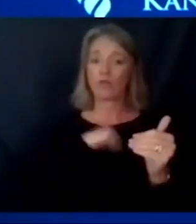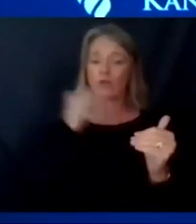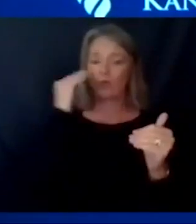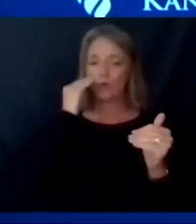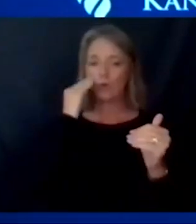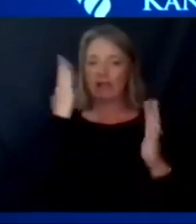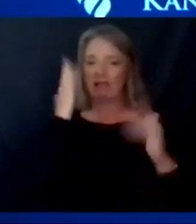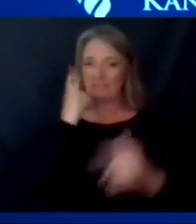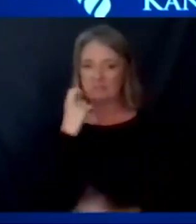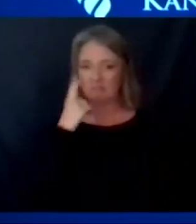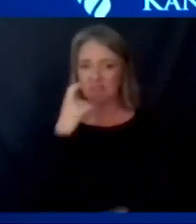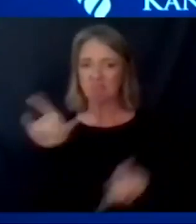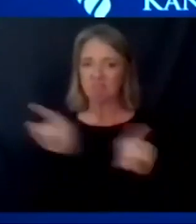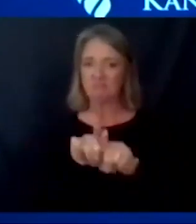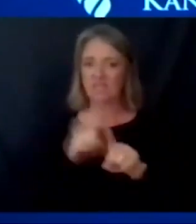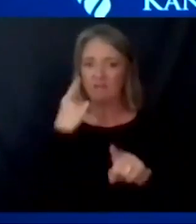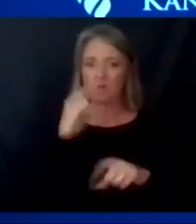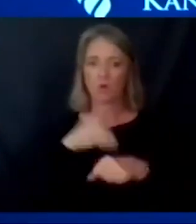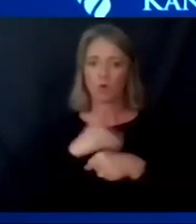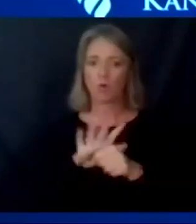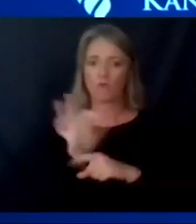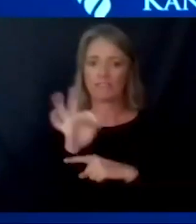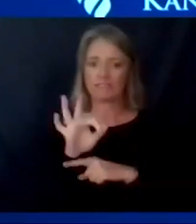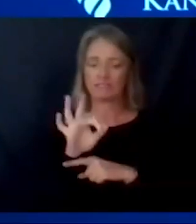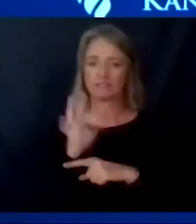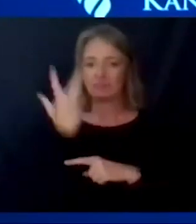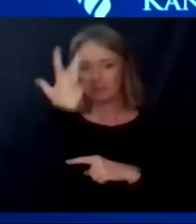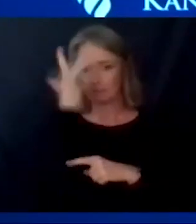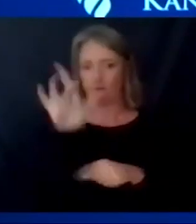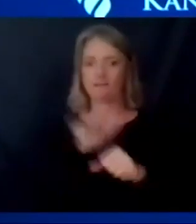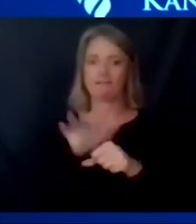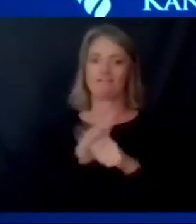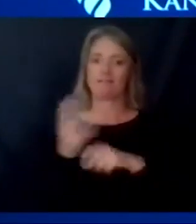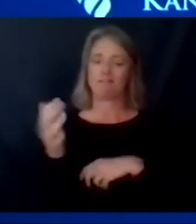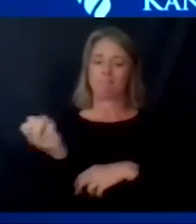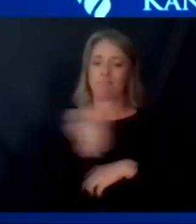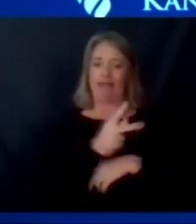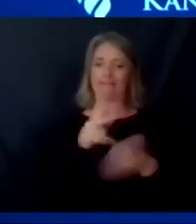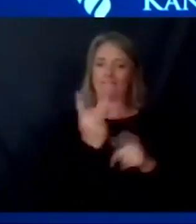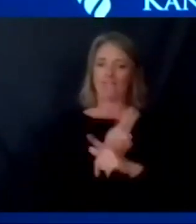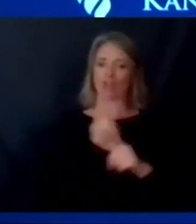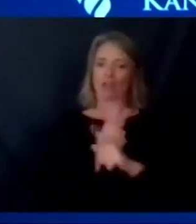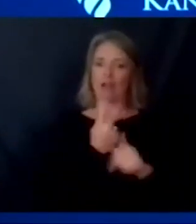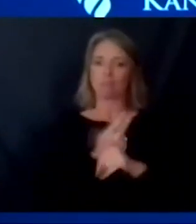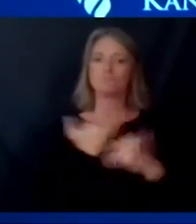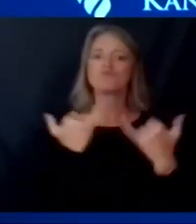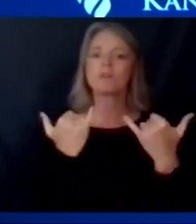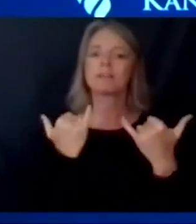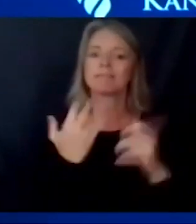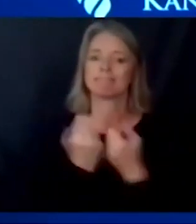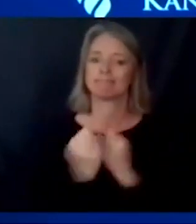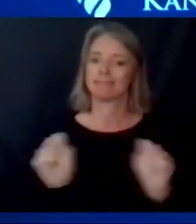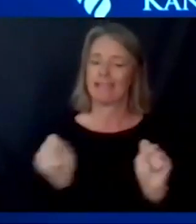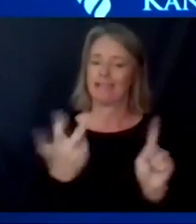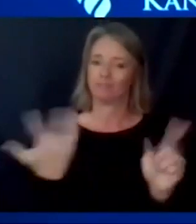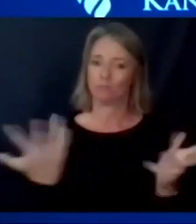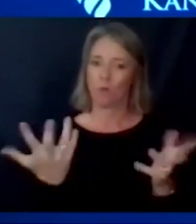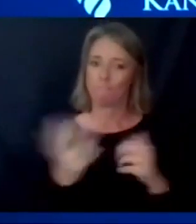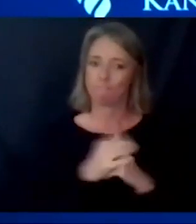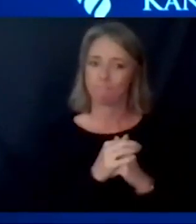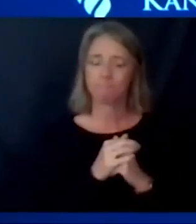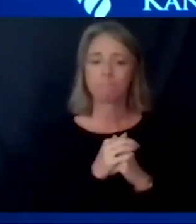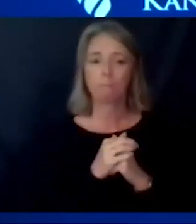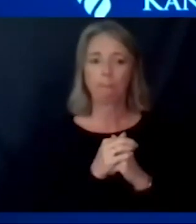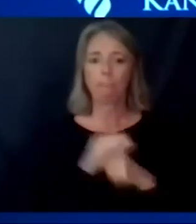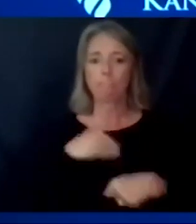and someday we'll be smart enough to go back and figure all that out. But right now, I think it's safe to say that COVID-19 was probably in the